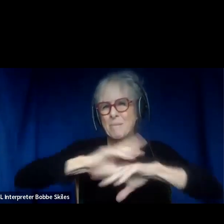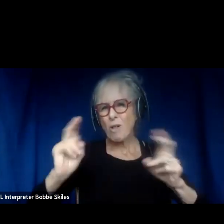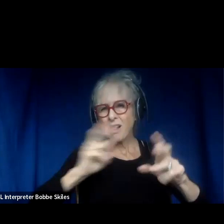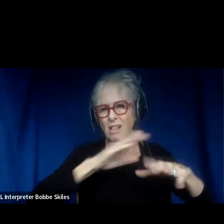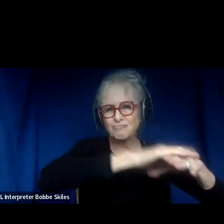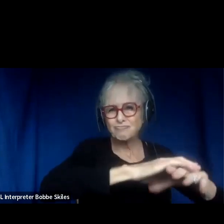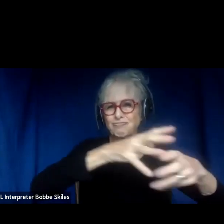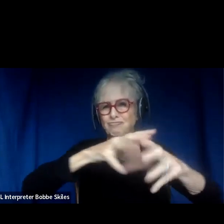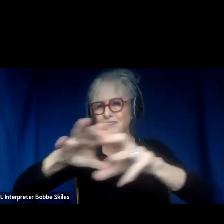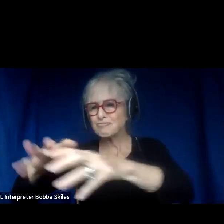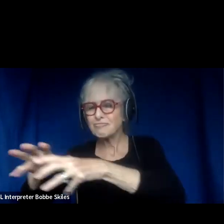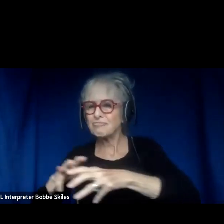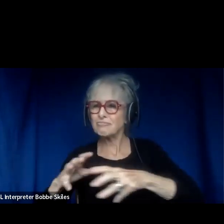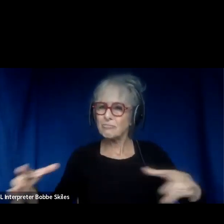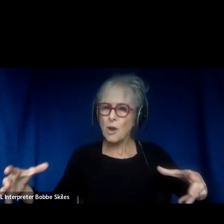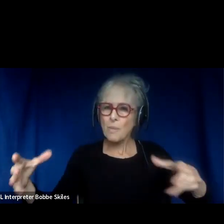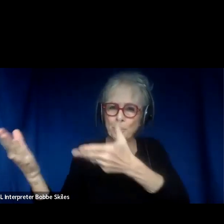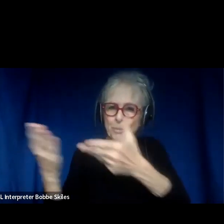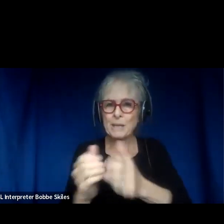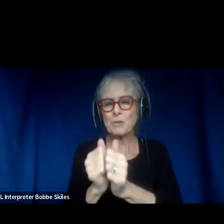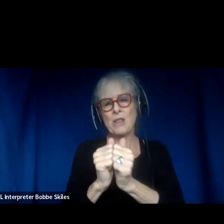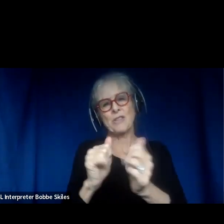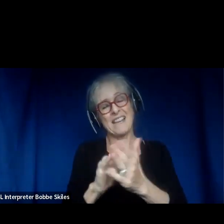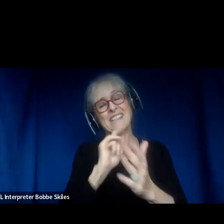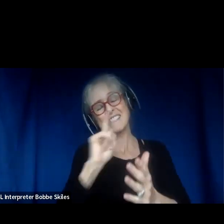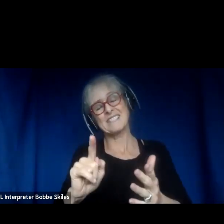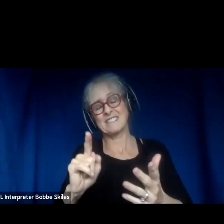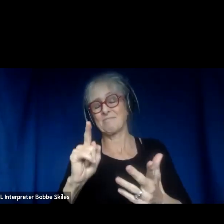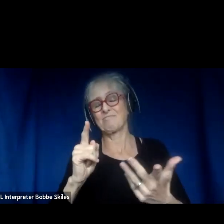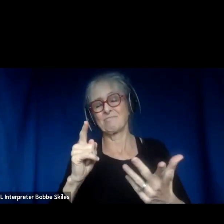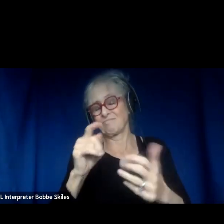conversation, and we're proud of that work.